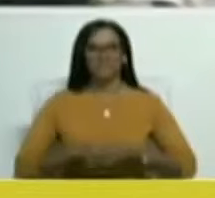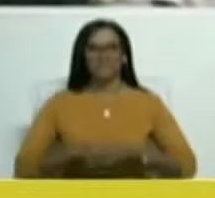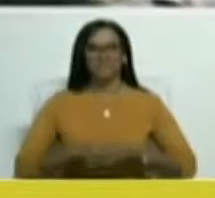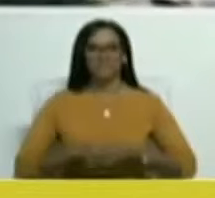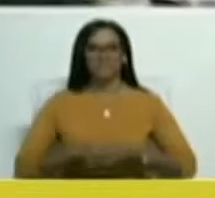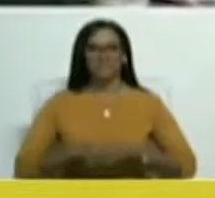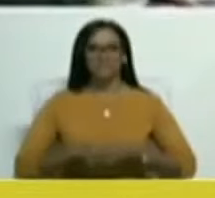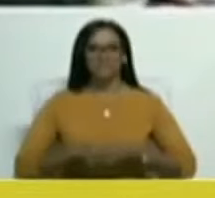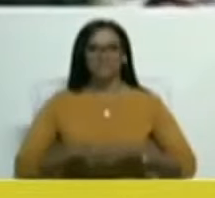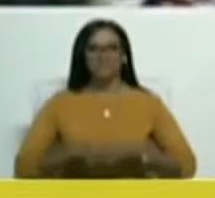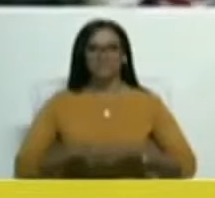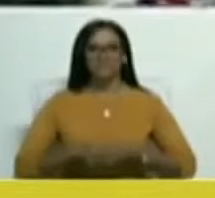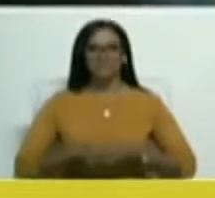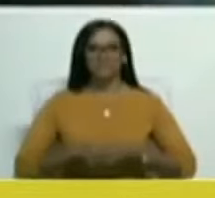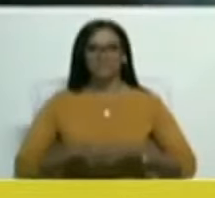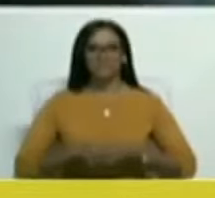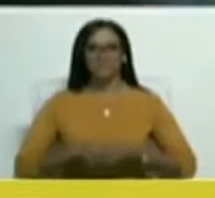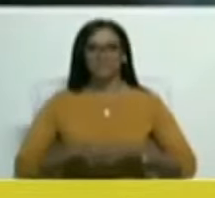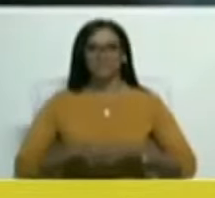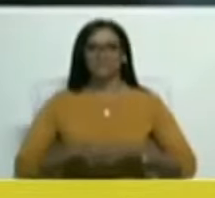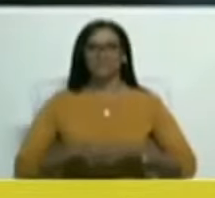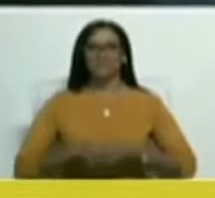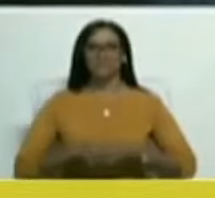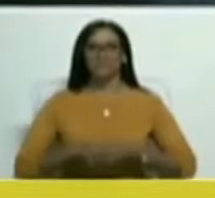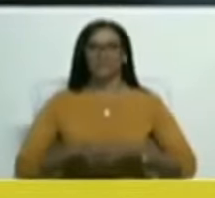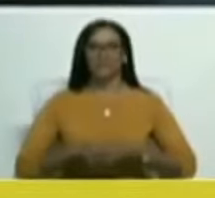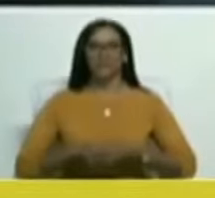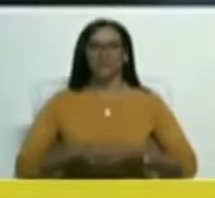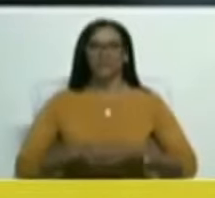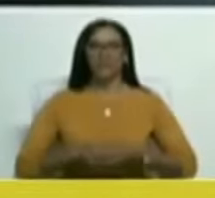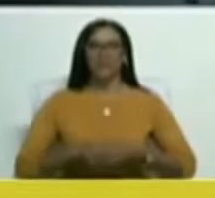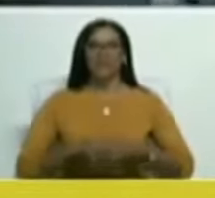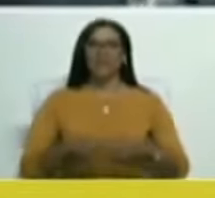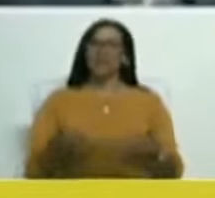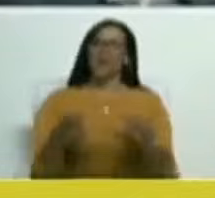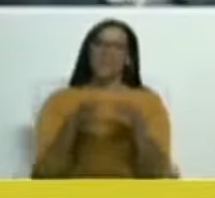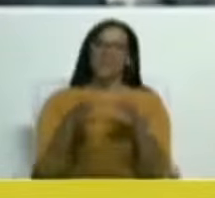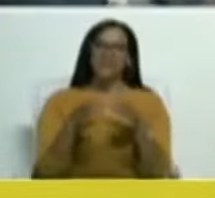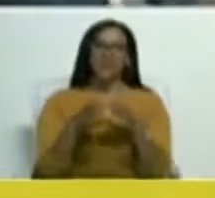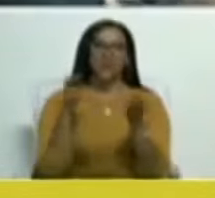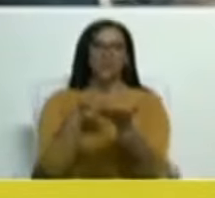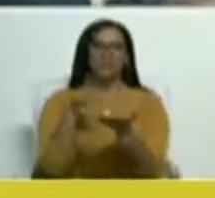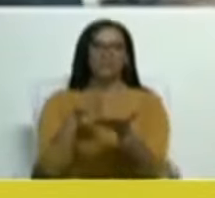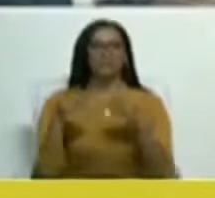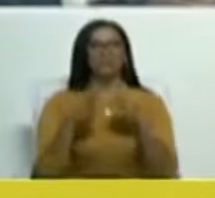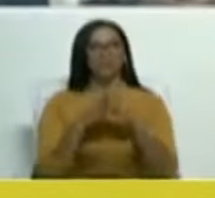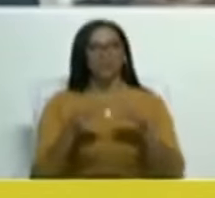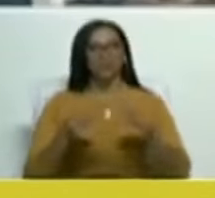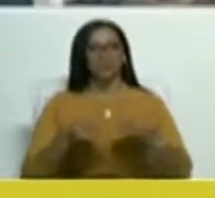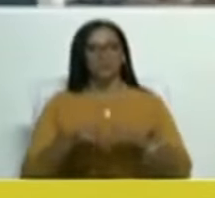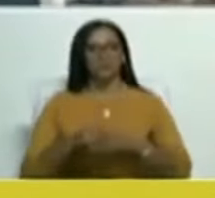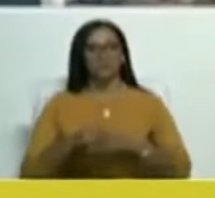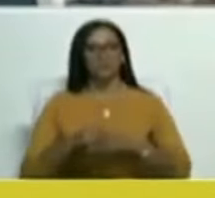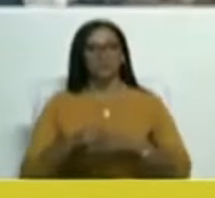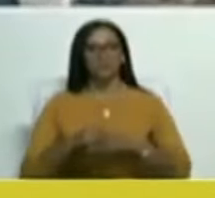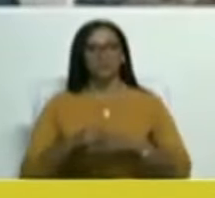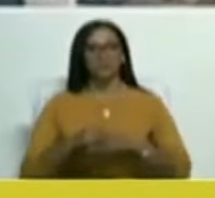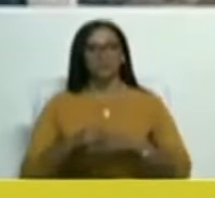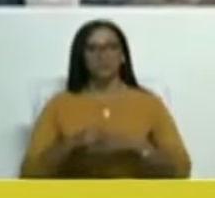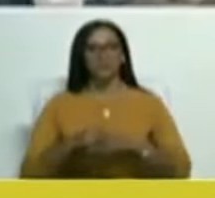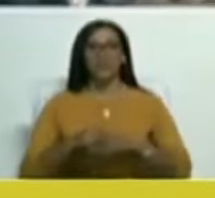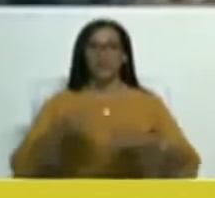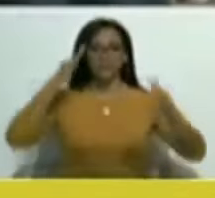compañeros dignos y dignatarios. Está presente, compañeros todos. Comrade